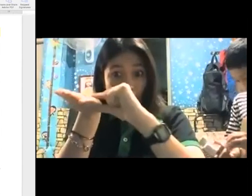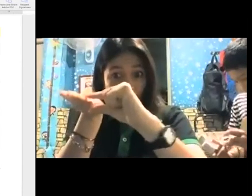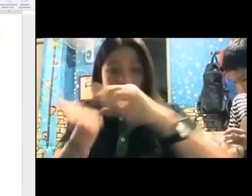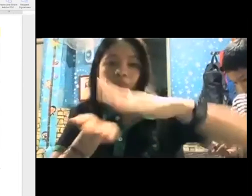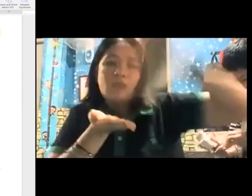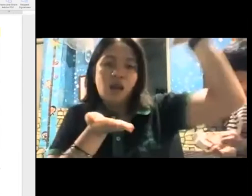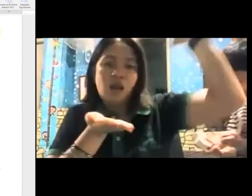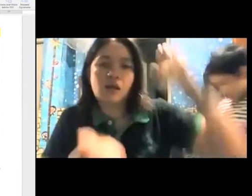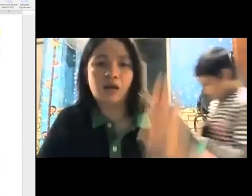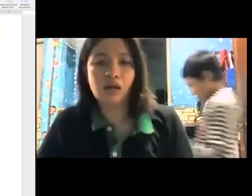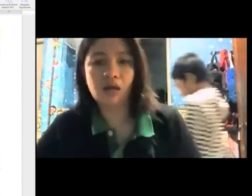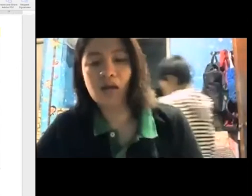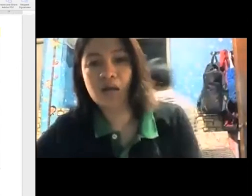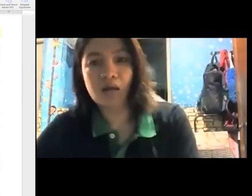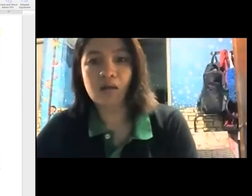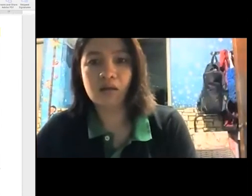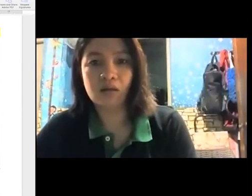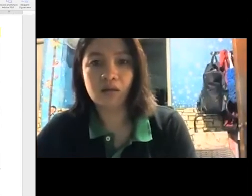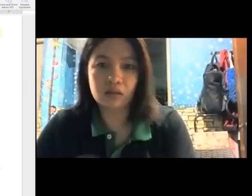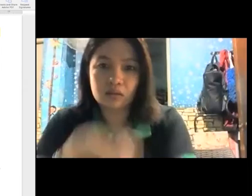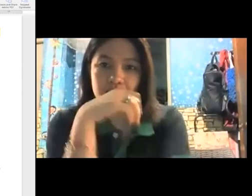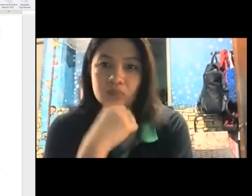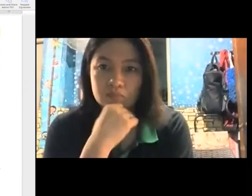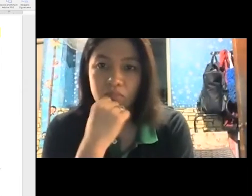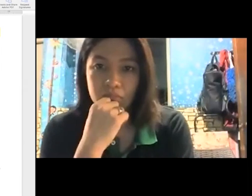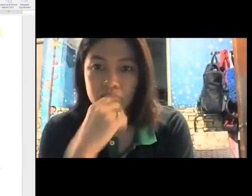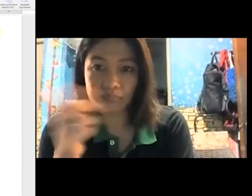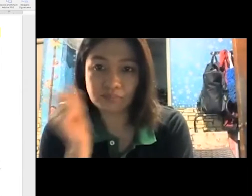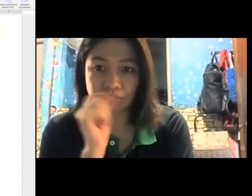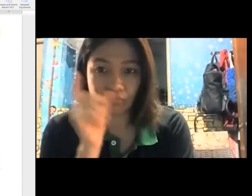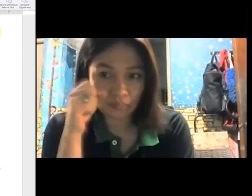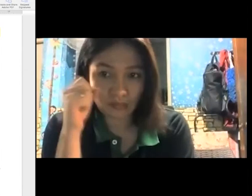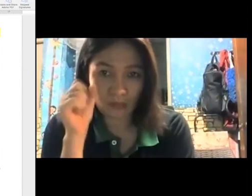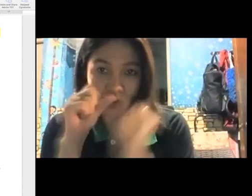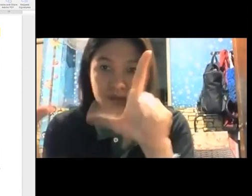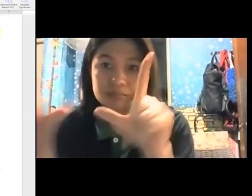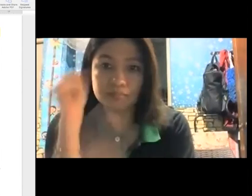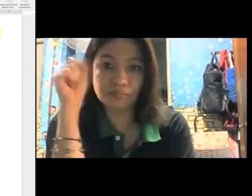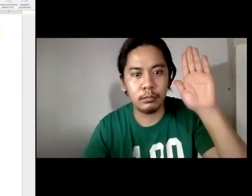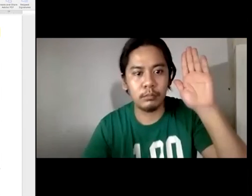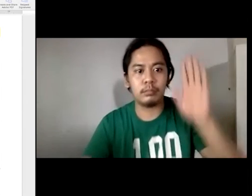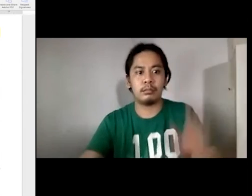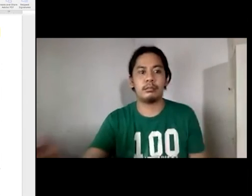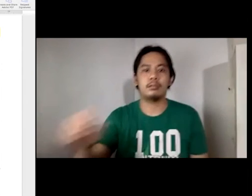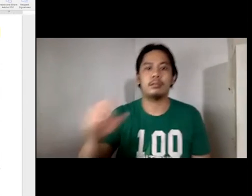So we see the book reference point and then we can add thin and expensive. What do you